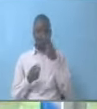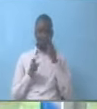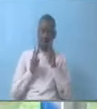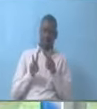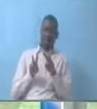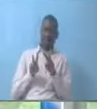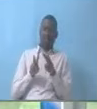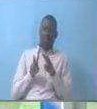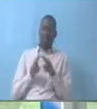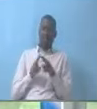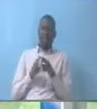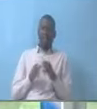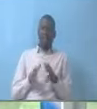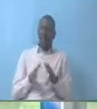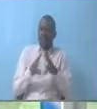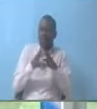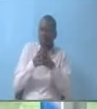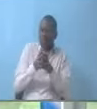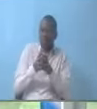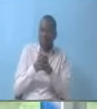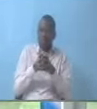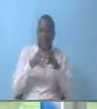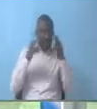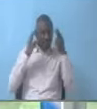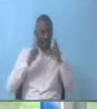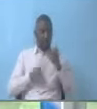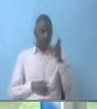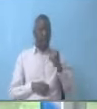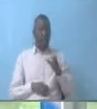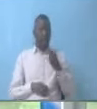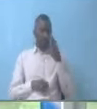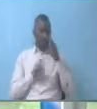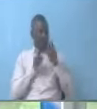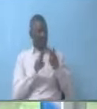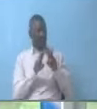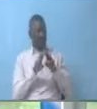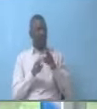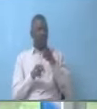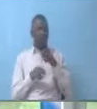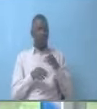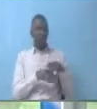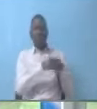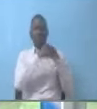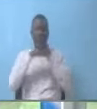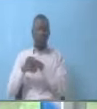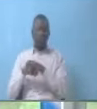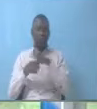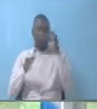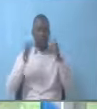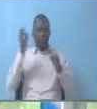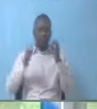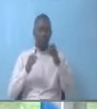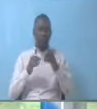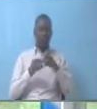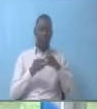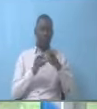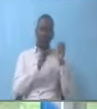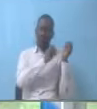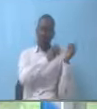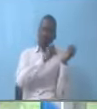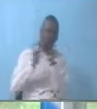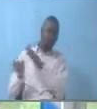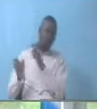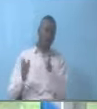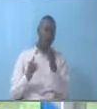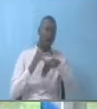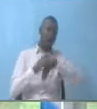doesn't it? Seeing that the case that you took to court was in fact thrown out, yes. Mainly